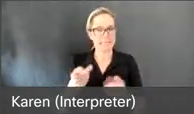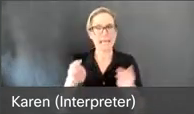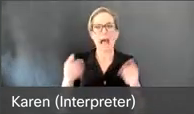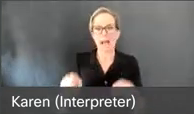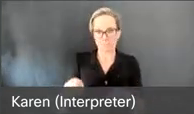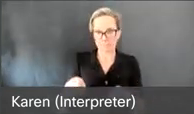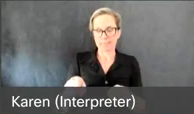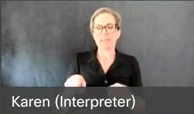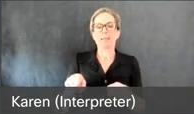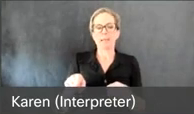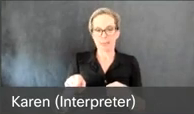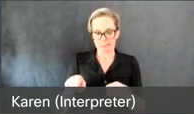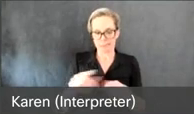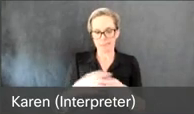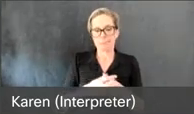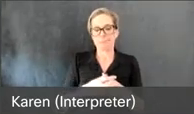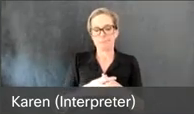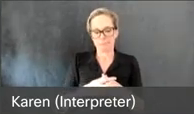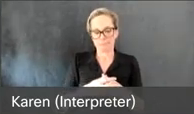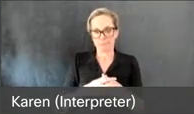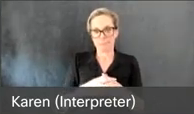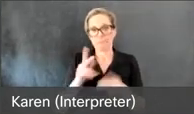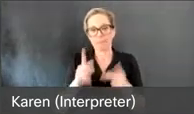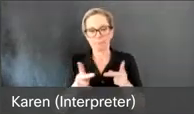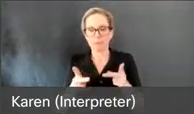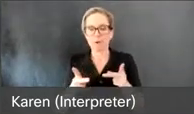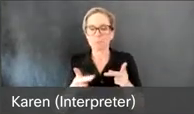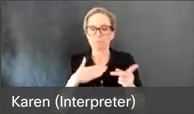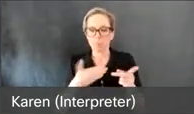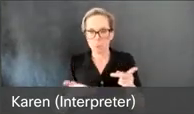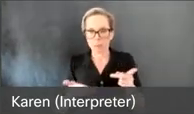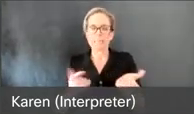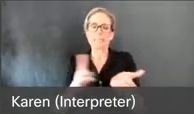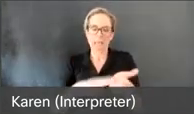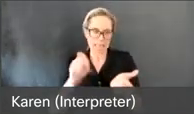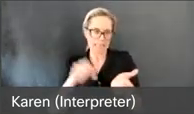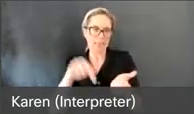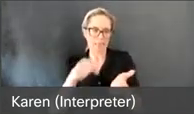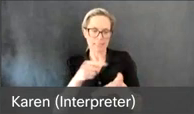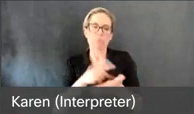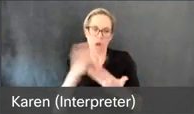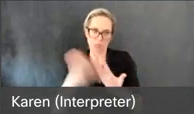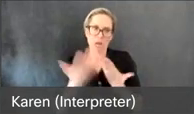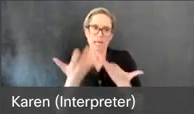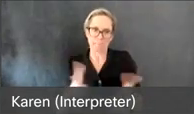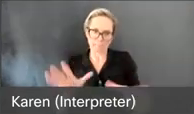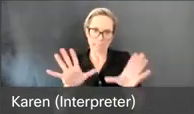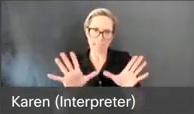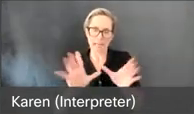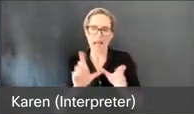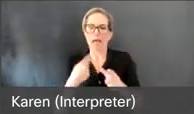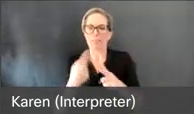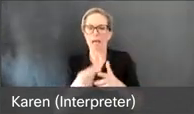where these folks have signed that a project is completed only to later find